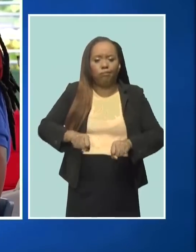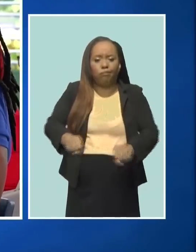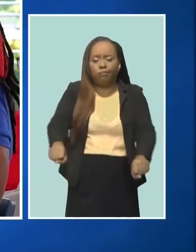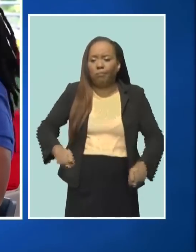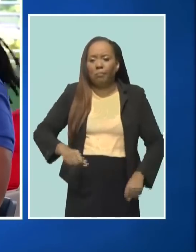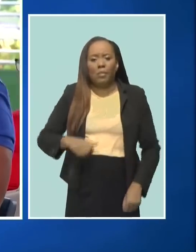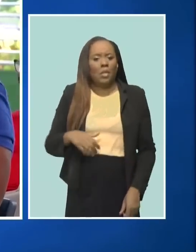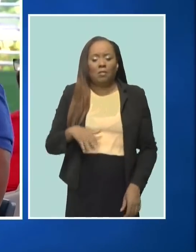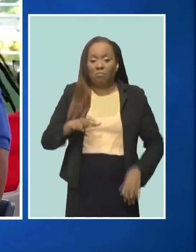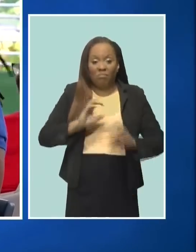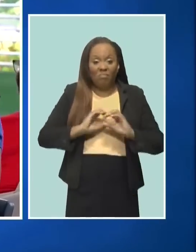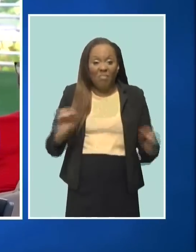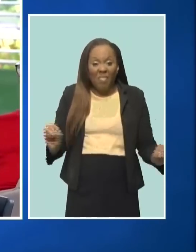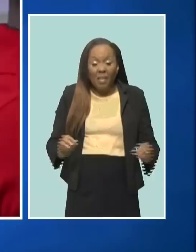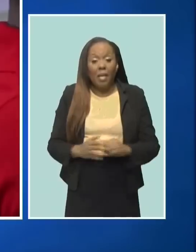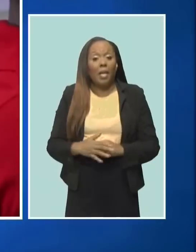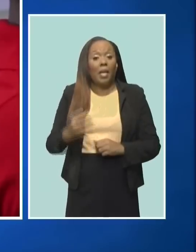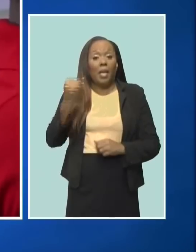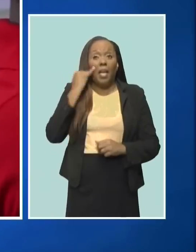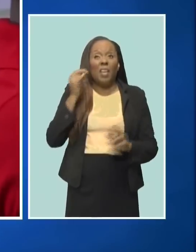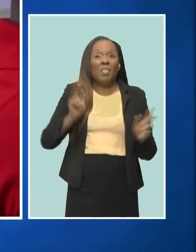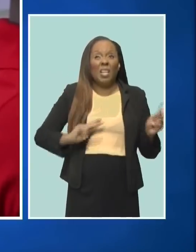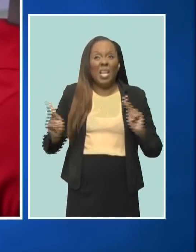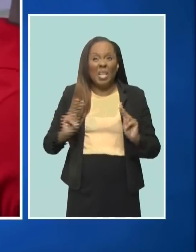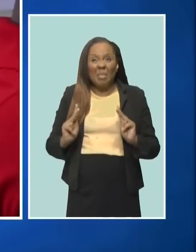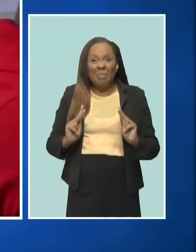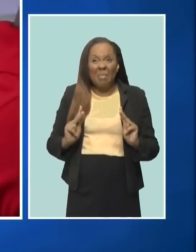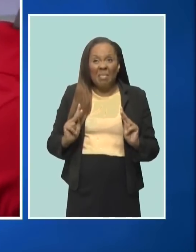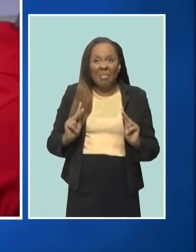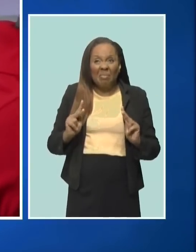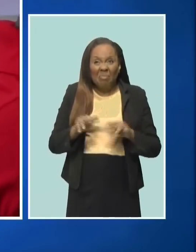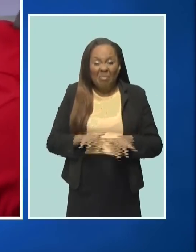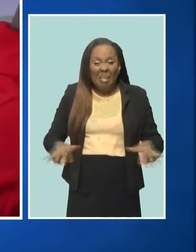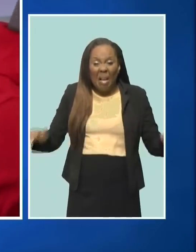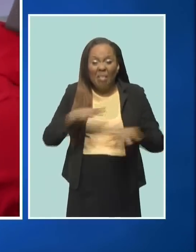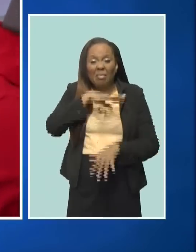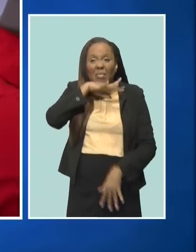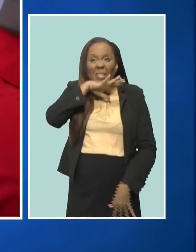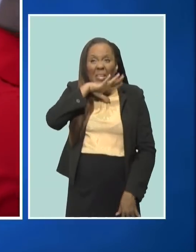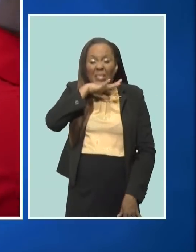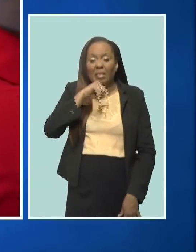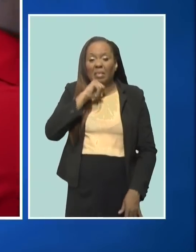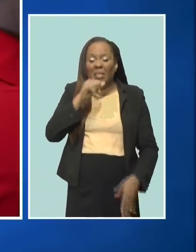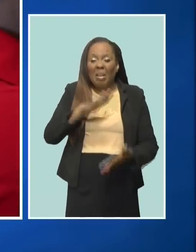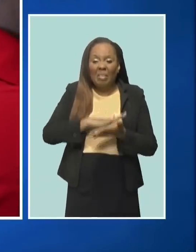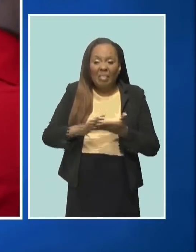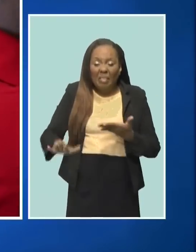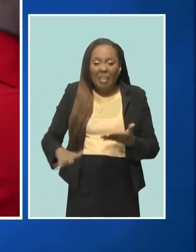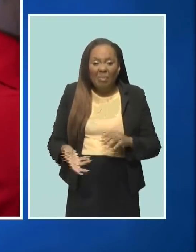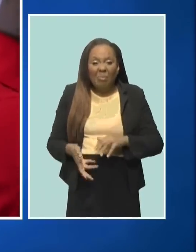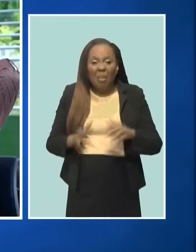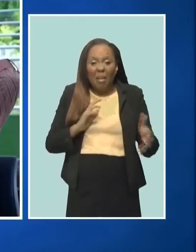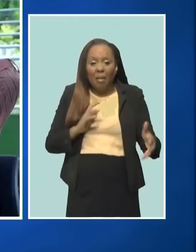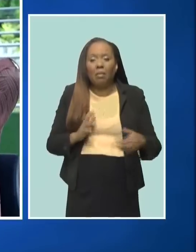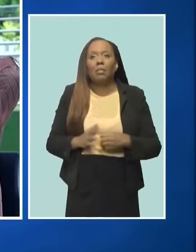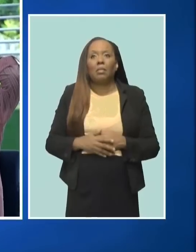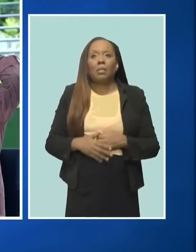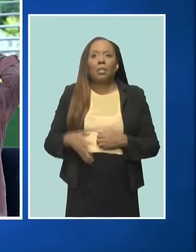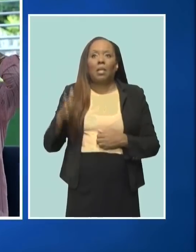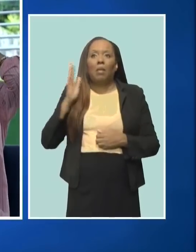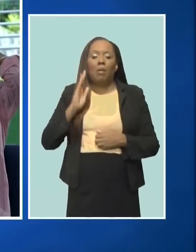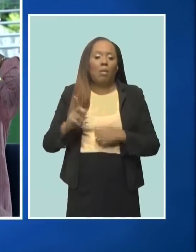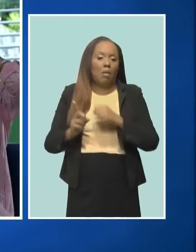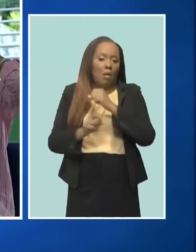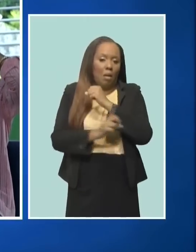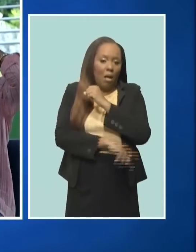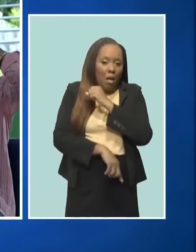Bill, which would see the owners of unkempt lots being fined an administrative penalty on their land tax bill, were brought before